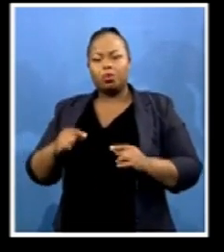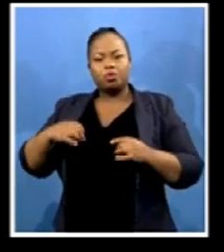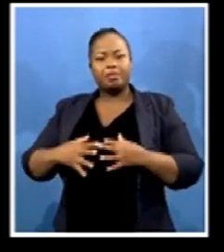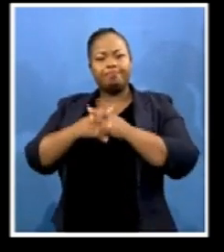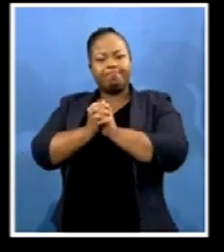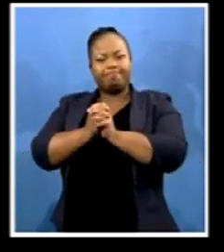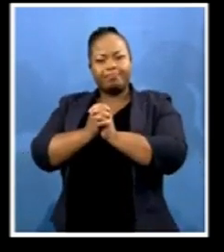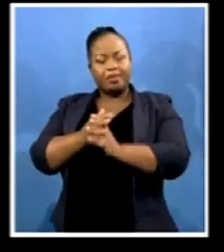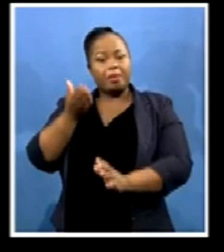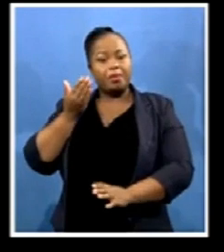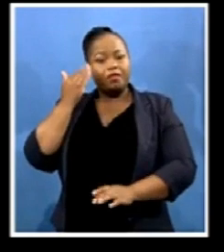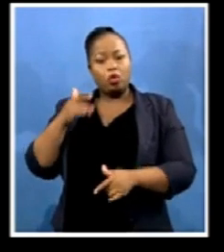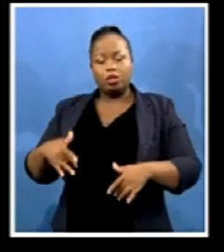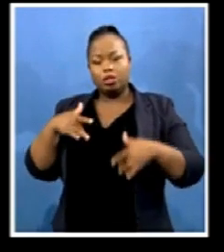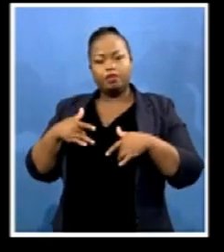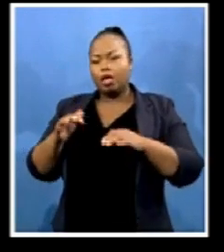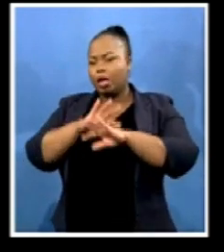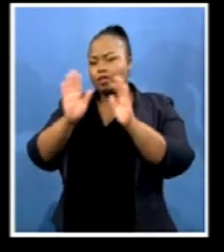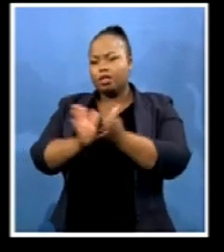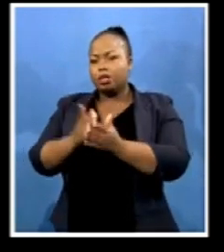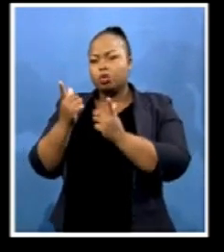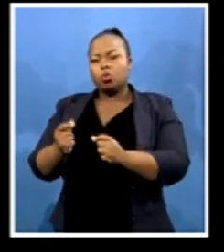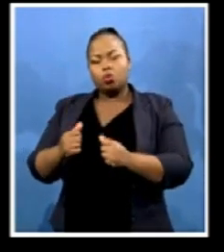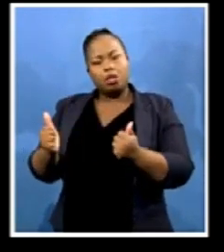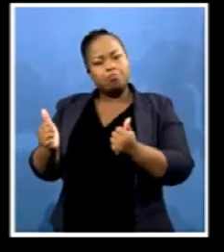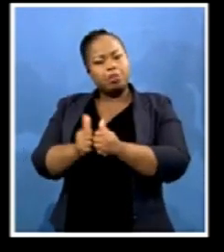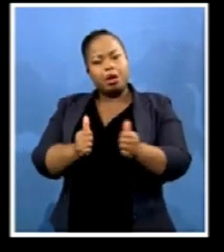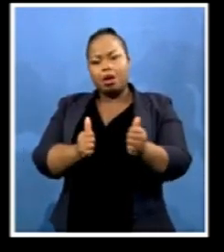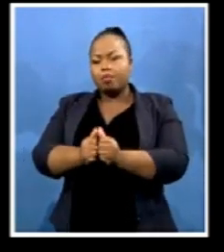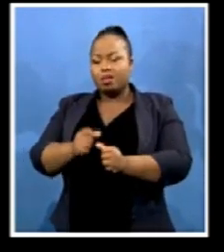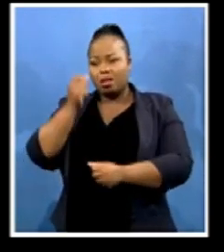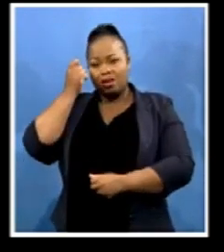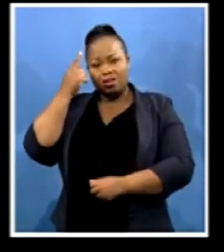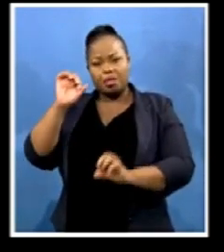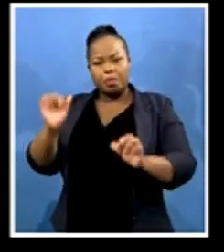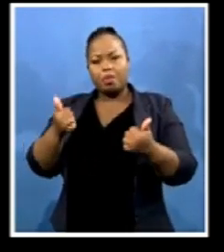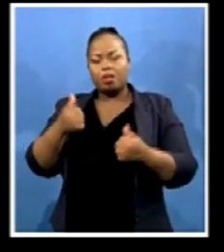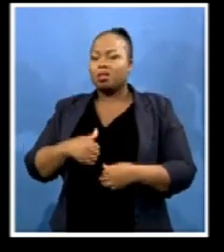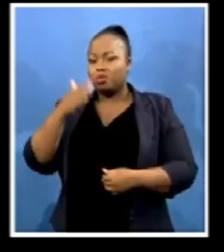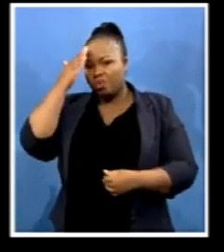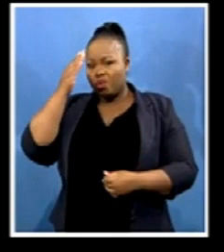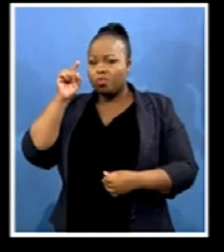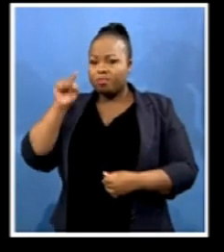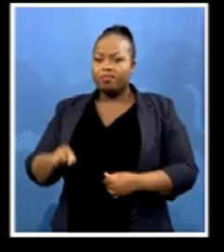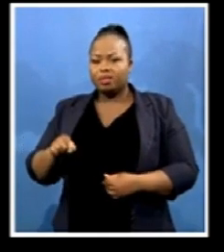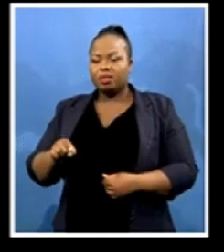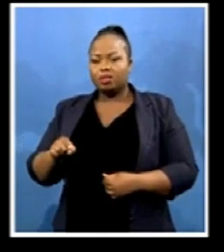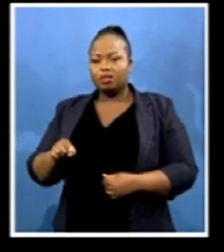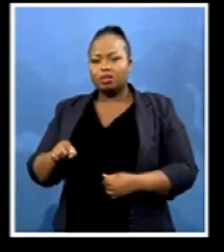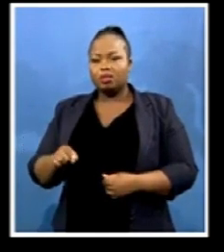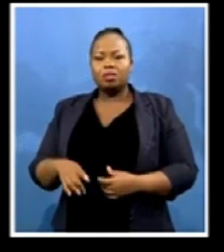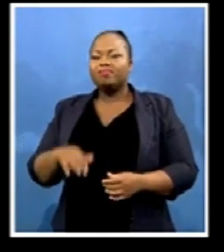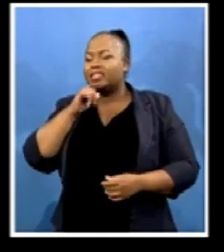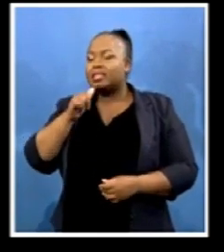did. They understood that you needed to see over differences in order to achieve